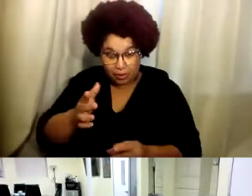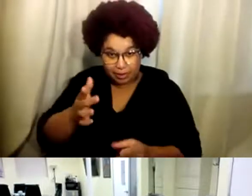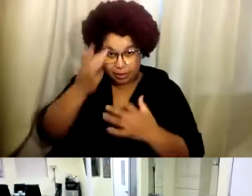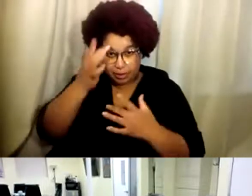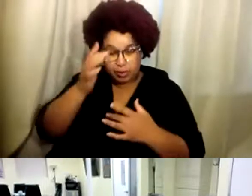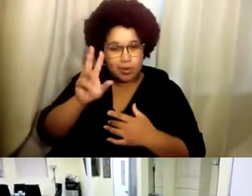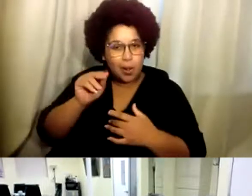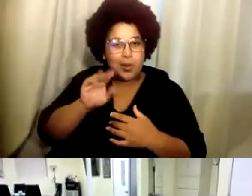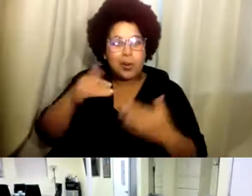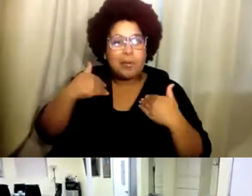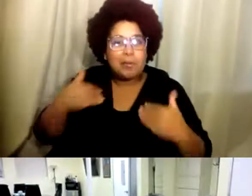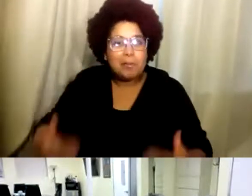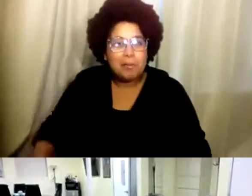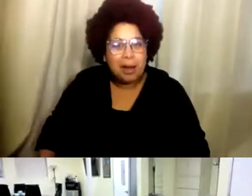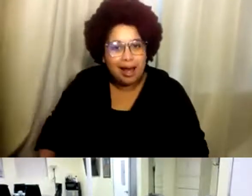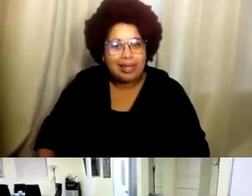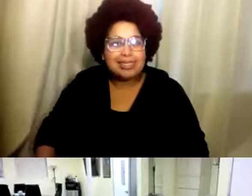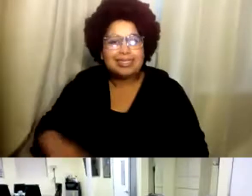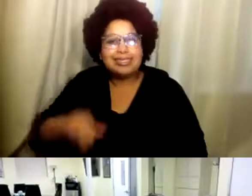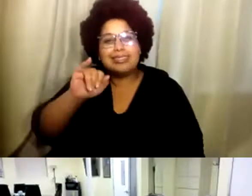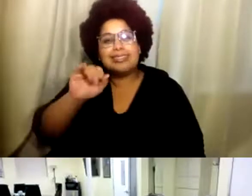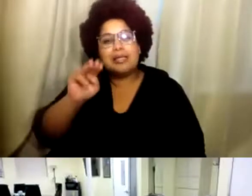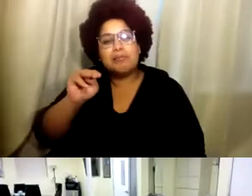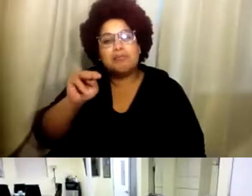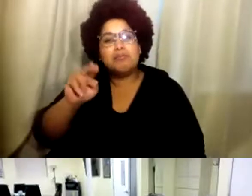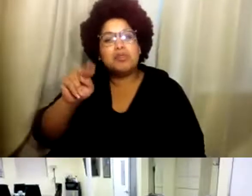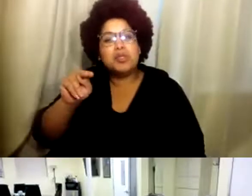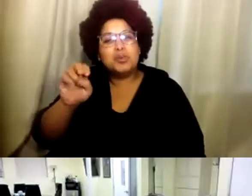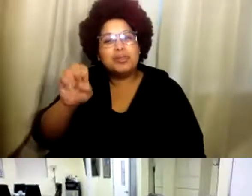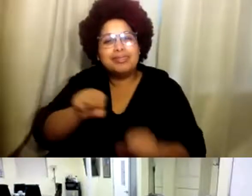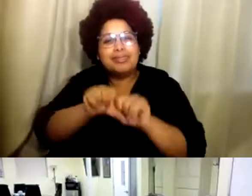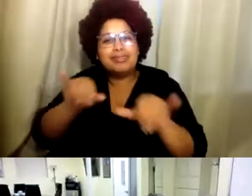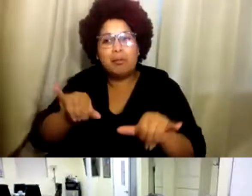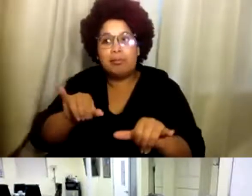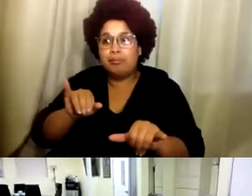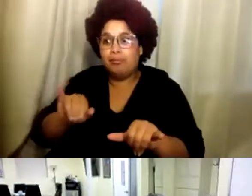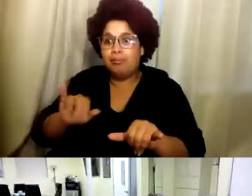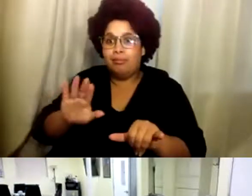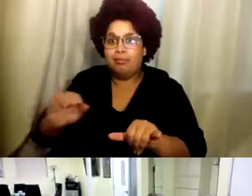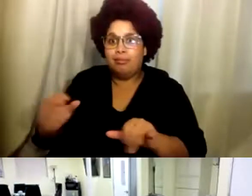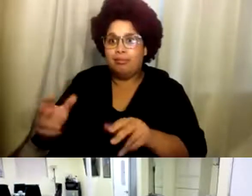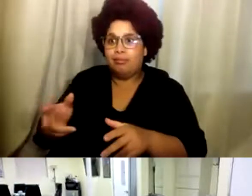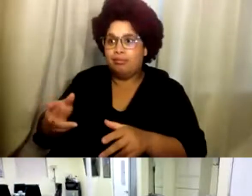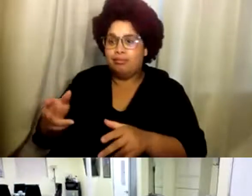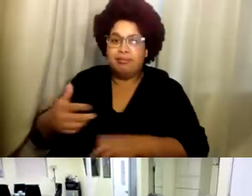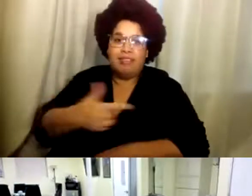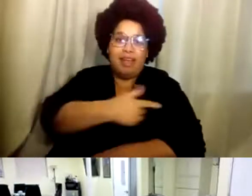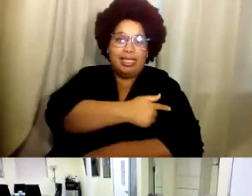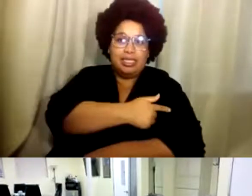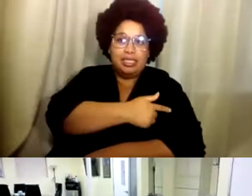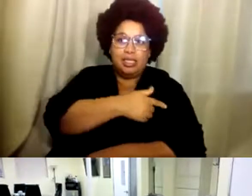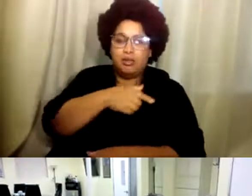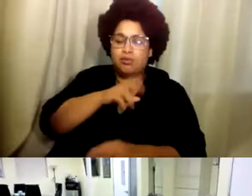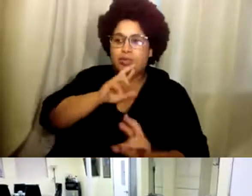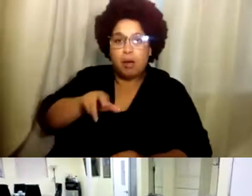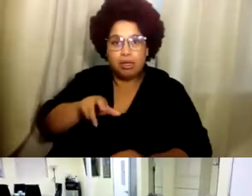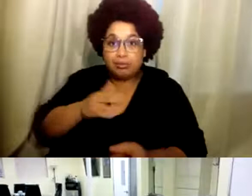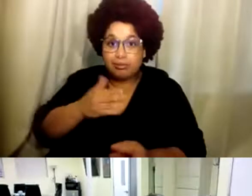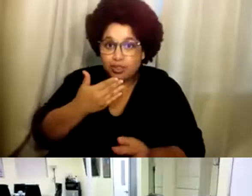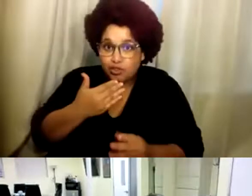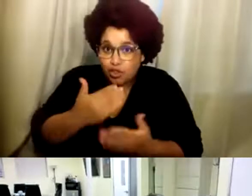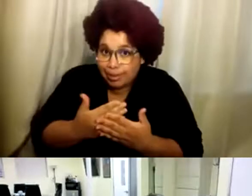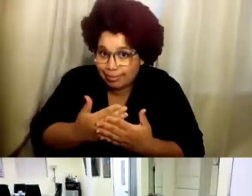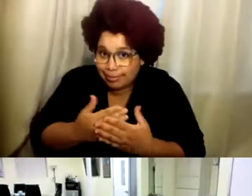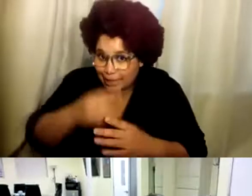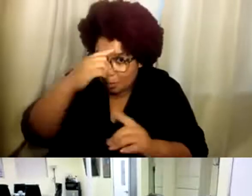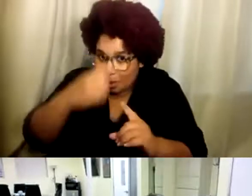immune system responding to the vaccine, which actually is a positive thing, but you